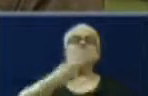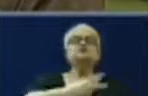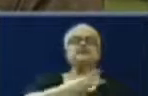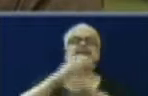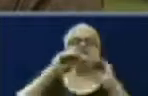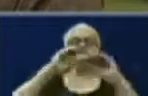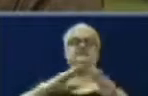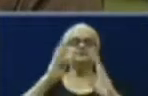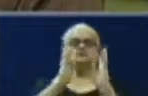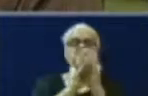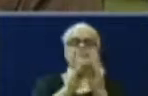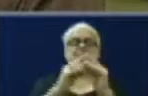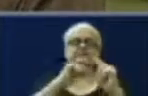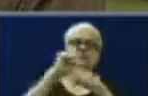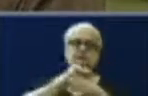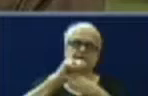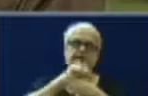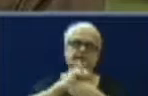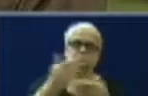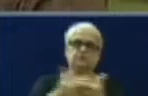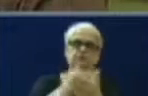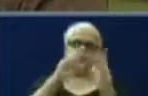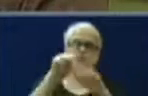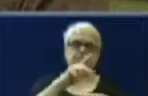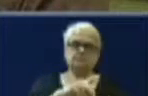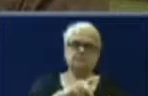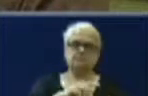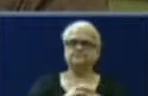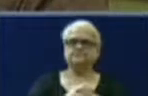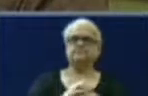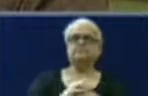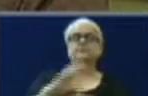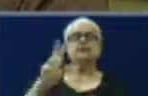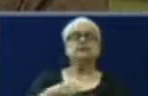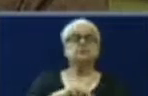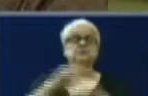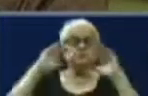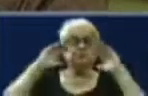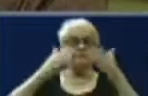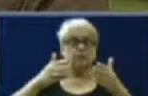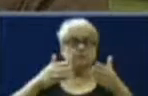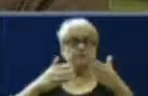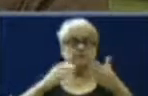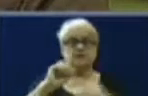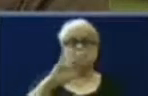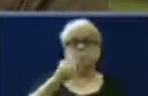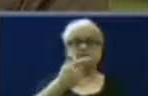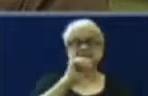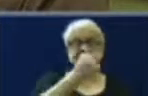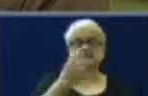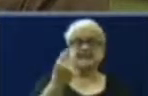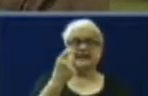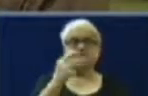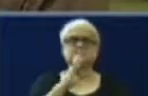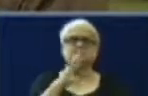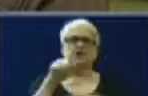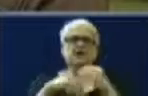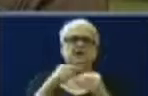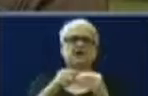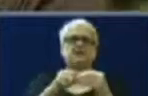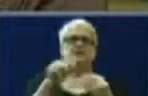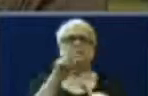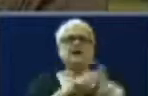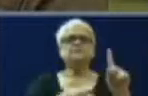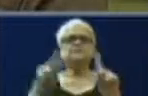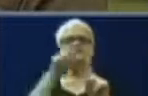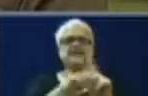and training with the new principal. The principal's main focus of August 10th and 11th was to talk about